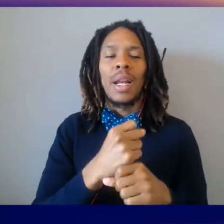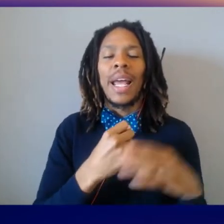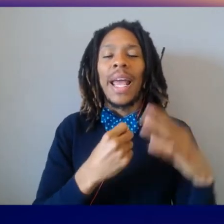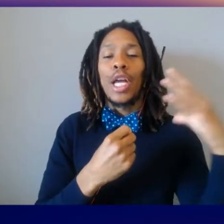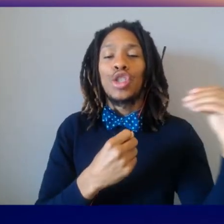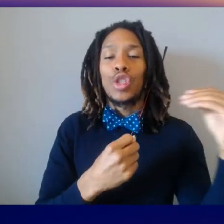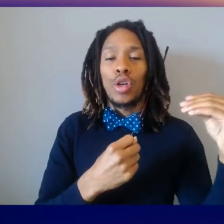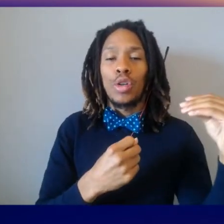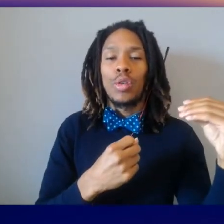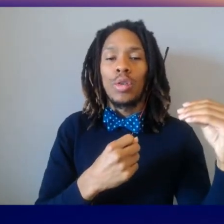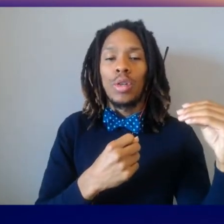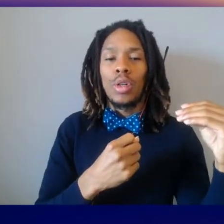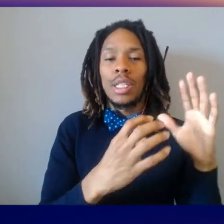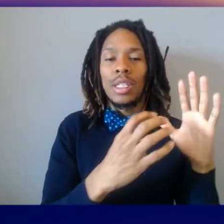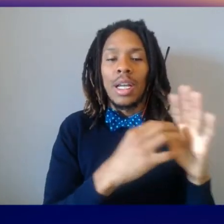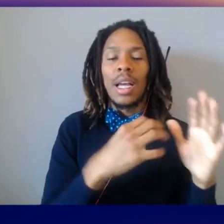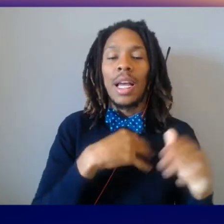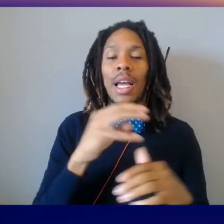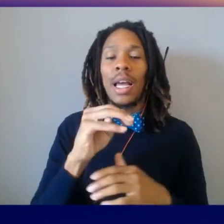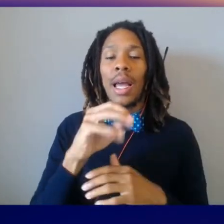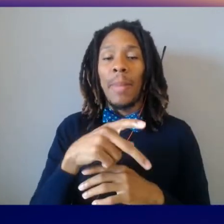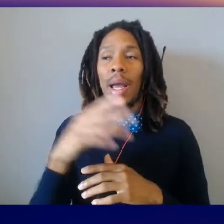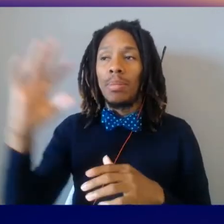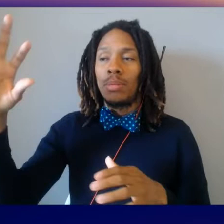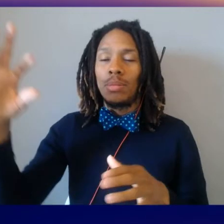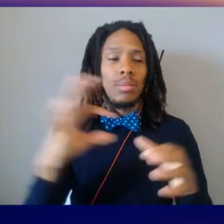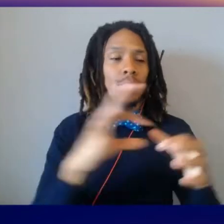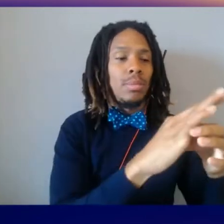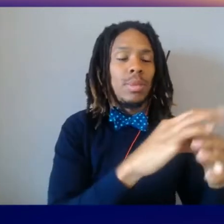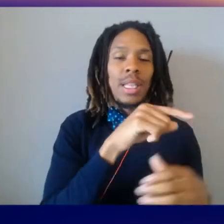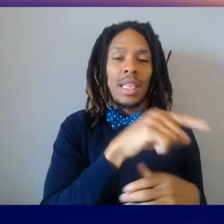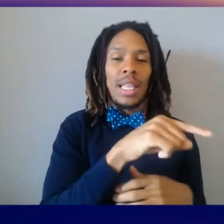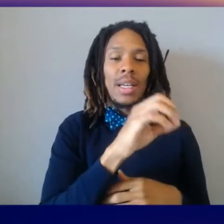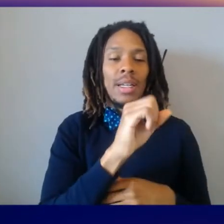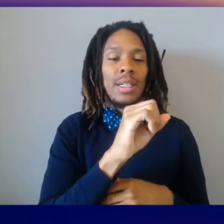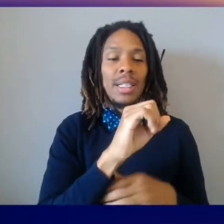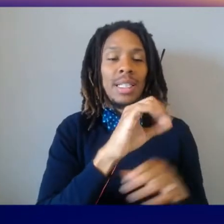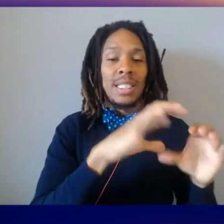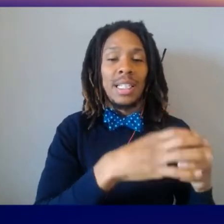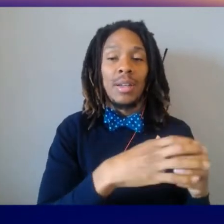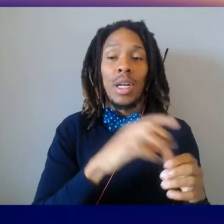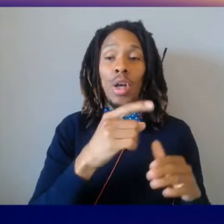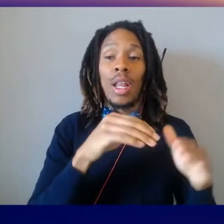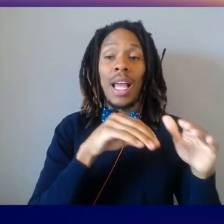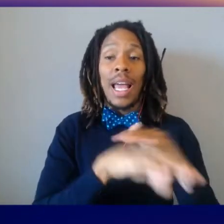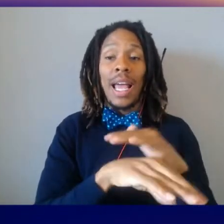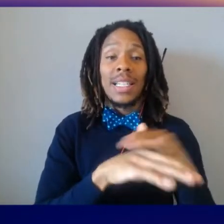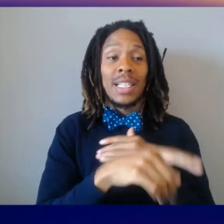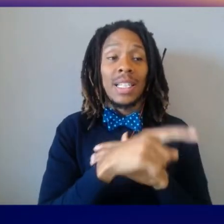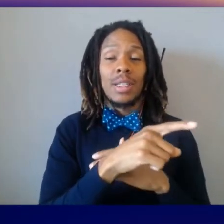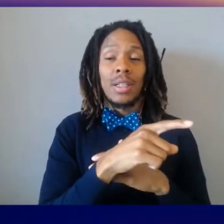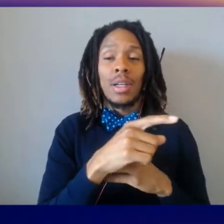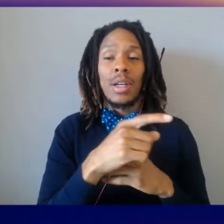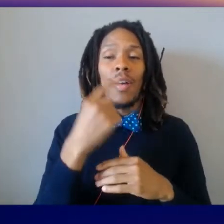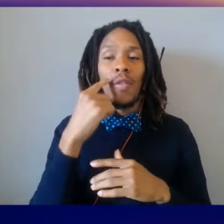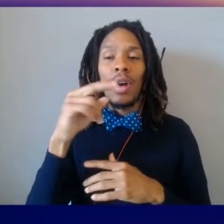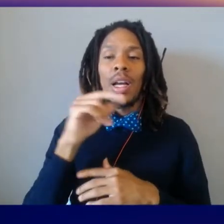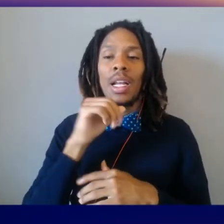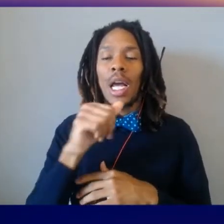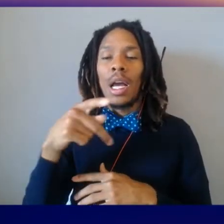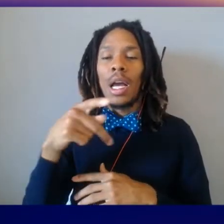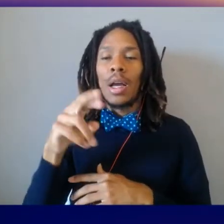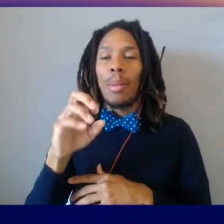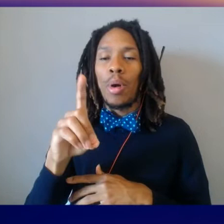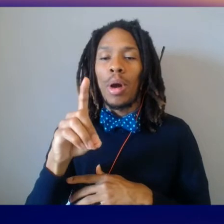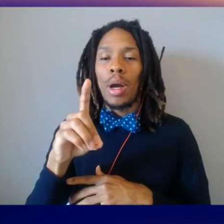map the VPC to that segment. And I'll say the only access this external segment gets is to the non-prod segment, and nothing